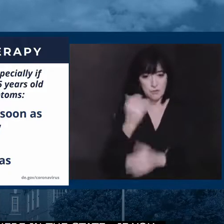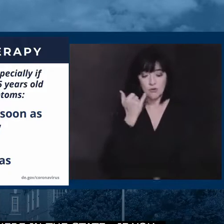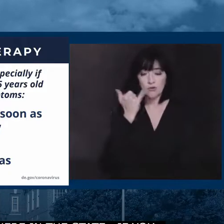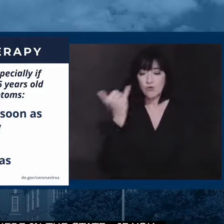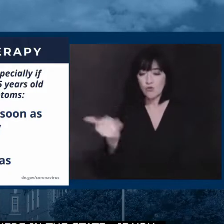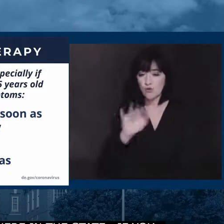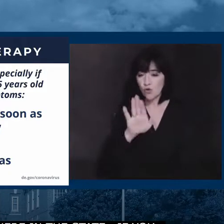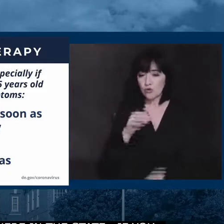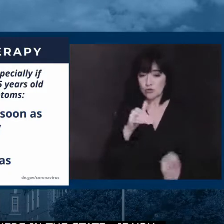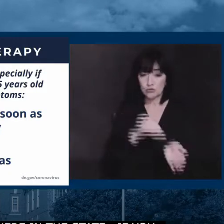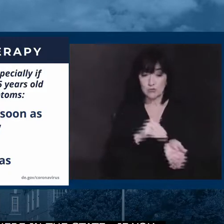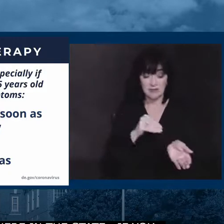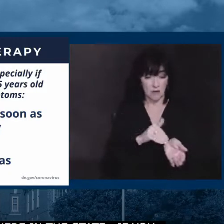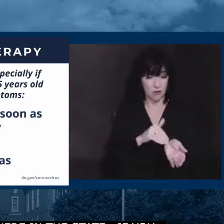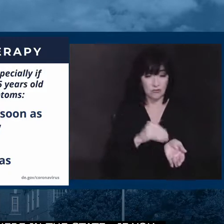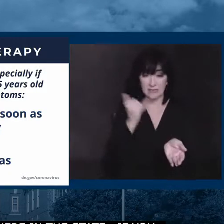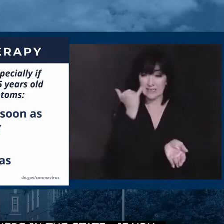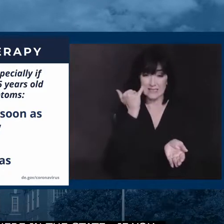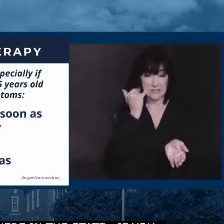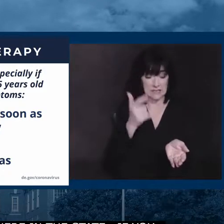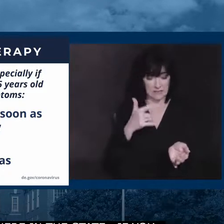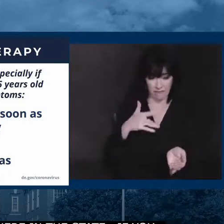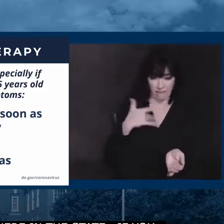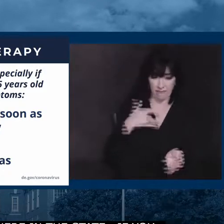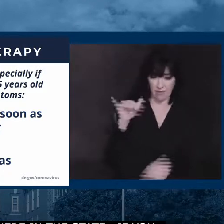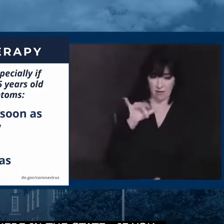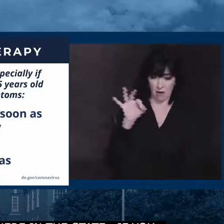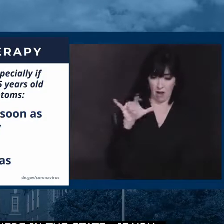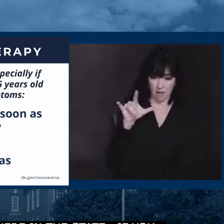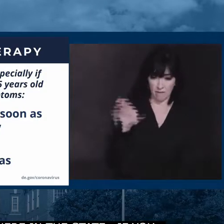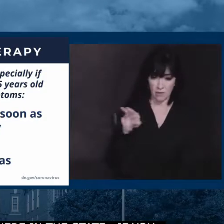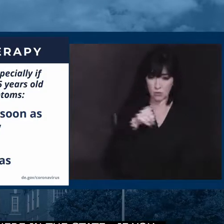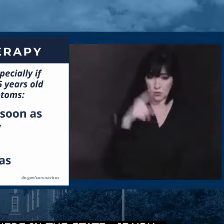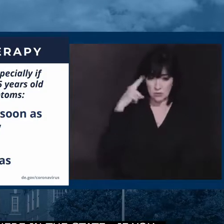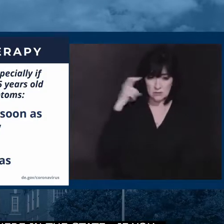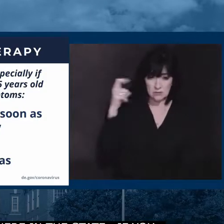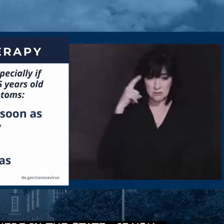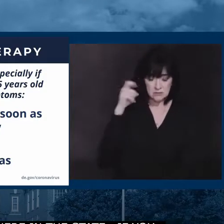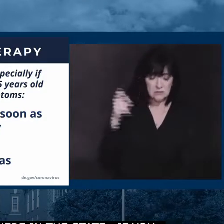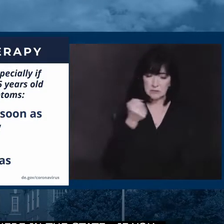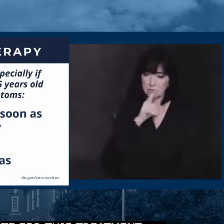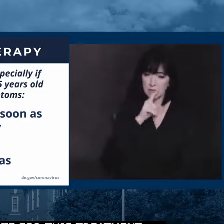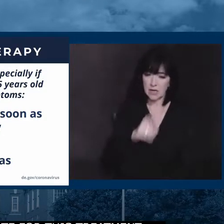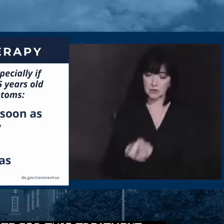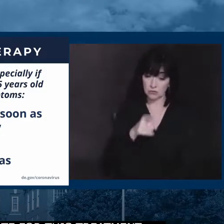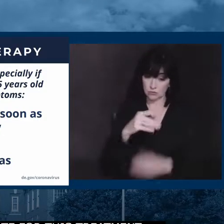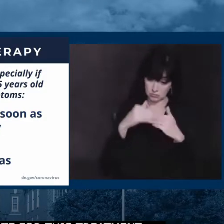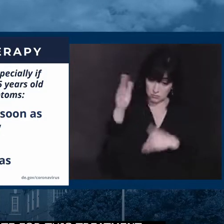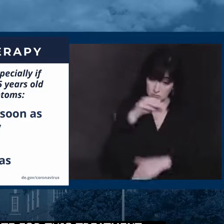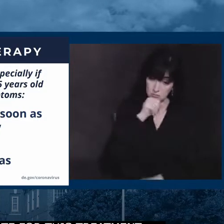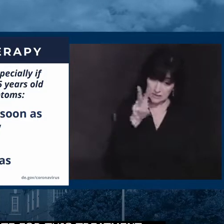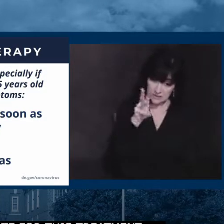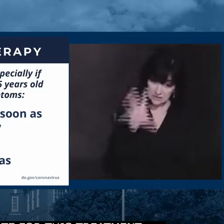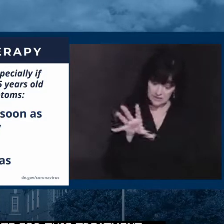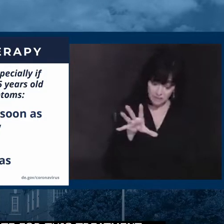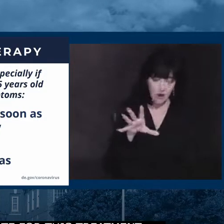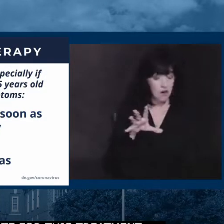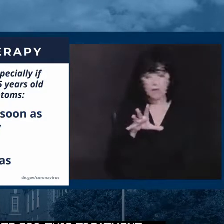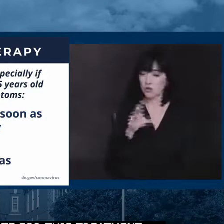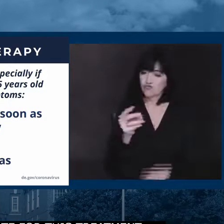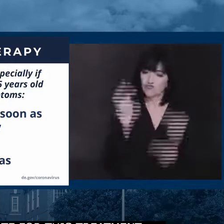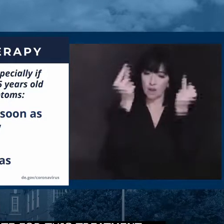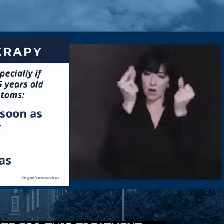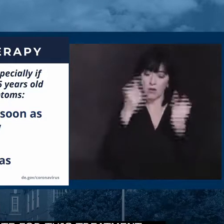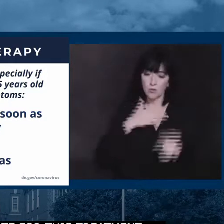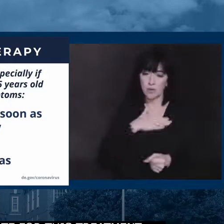you experience any flu-like symptoms and make sure you get tested, because this therapy works best, and Dr. Rattay